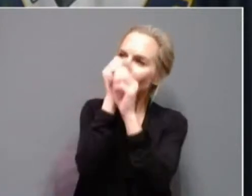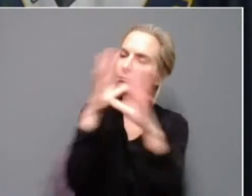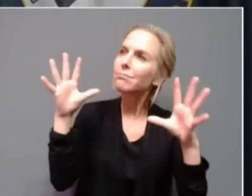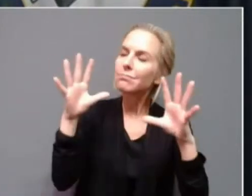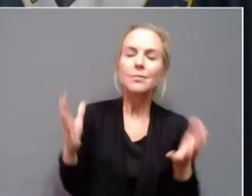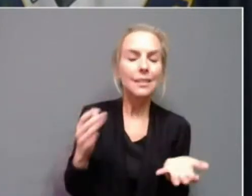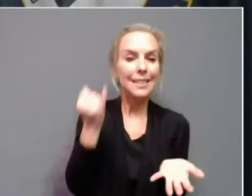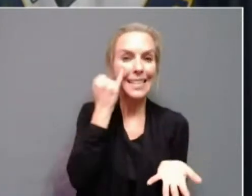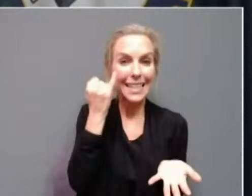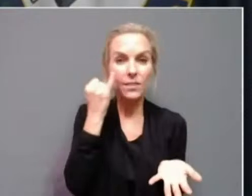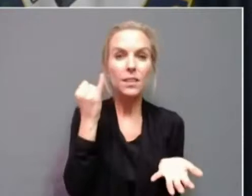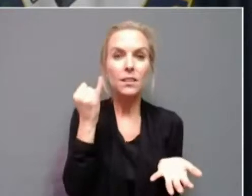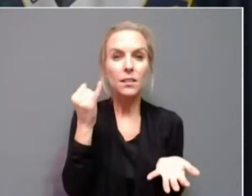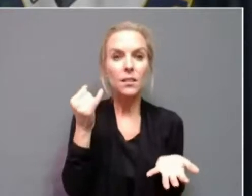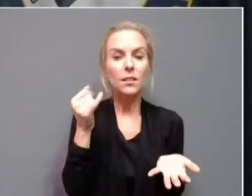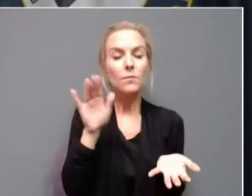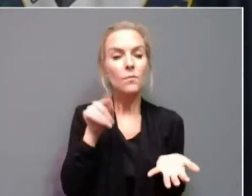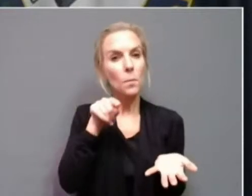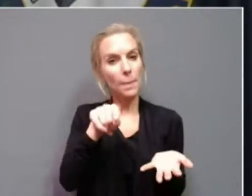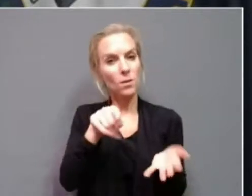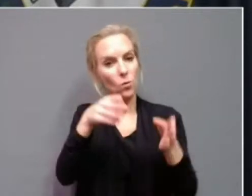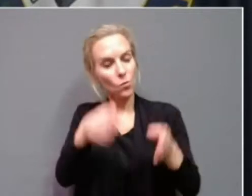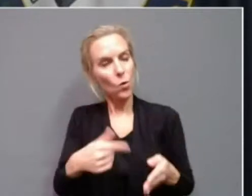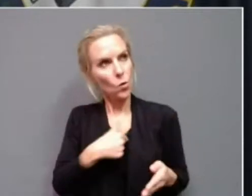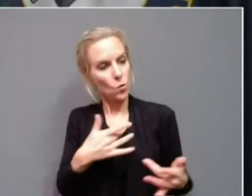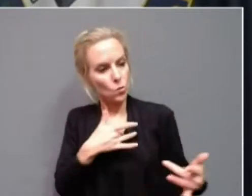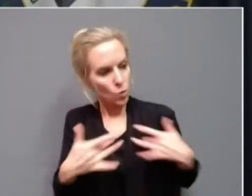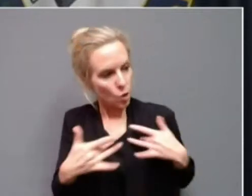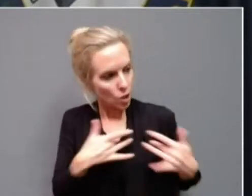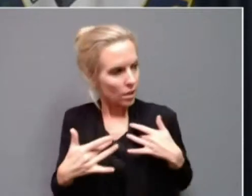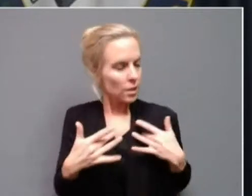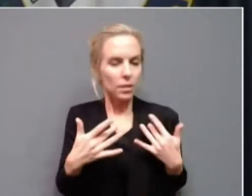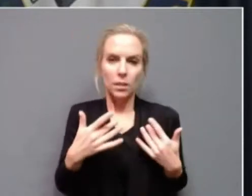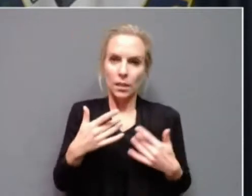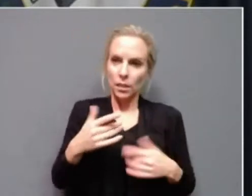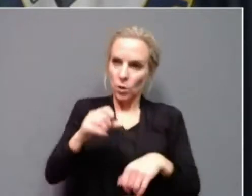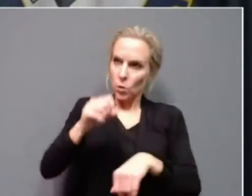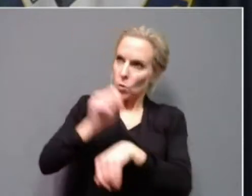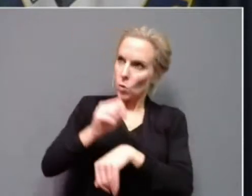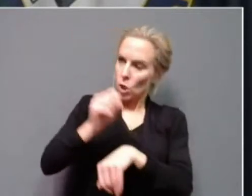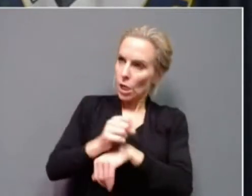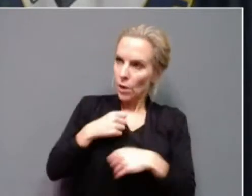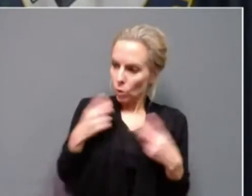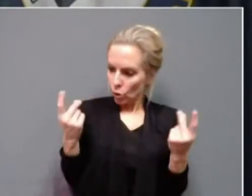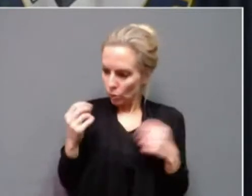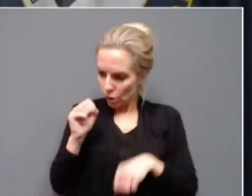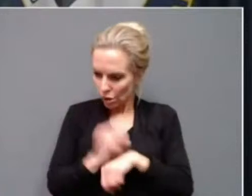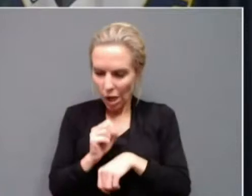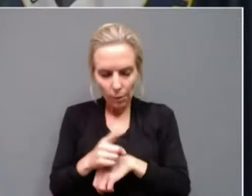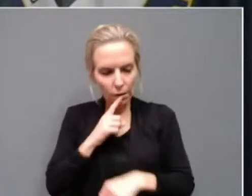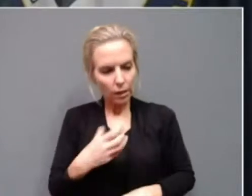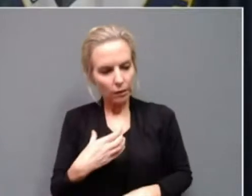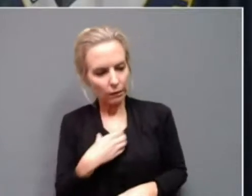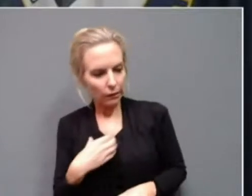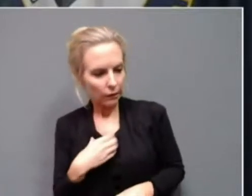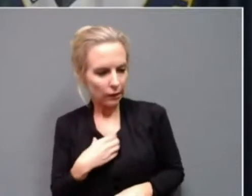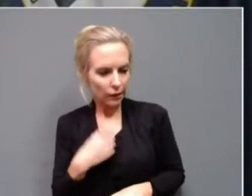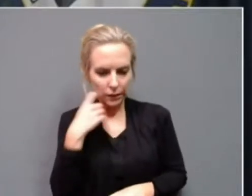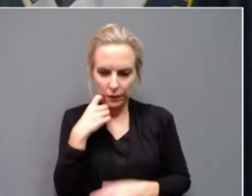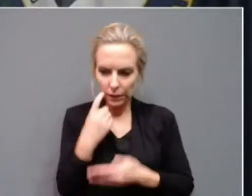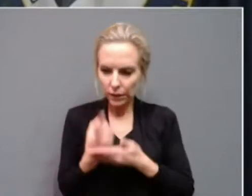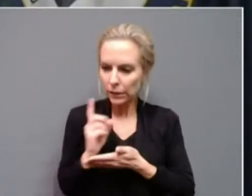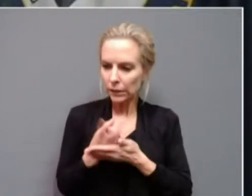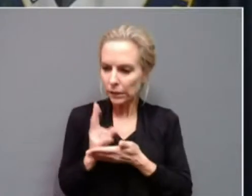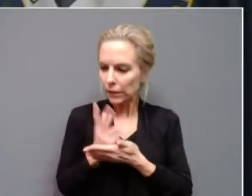if you're a person that is worried about the workforce and maybe even grumbled about it the last couple of weeks for different